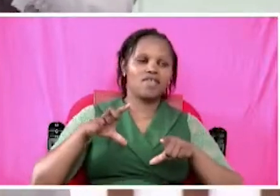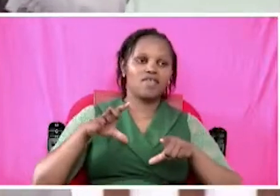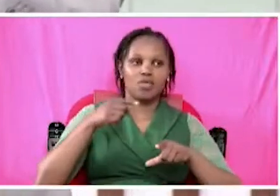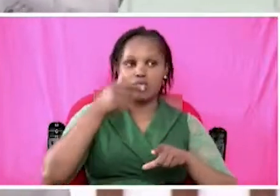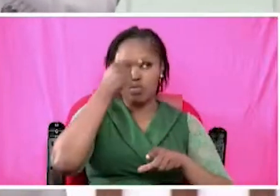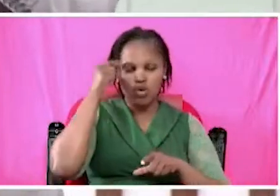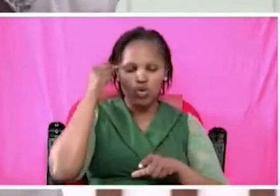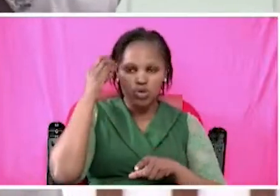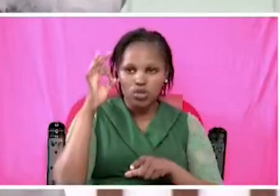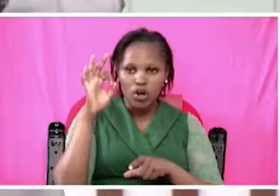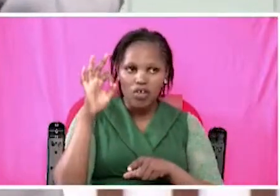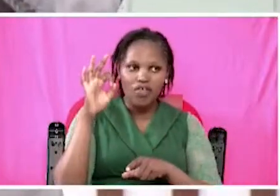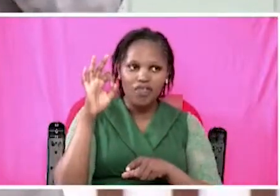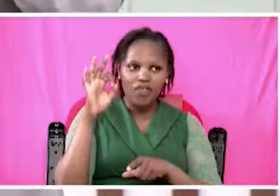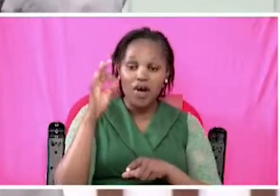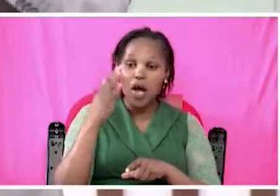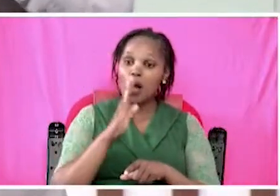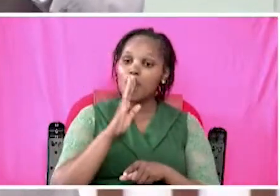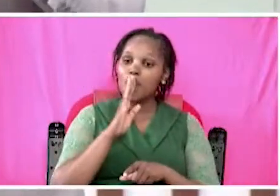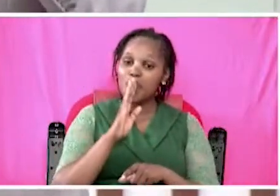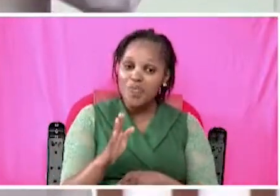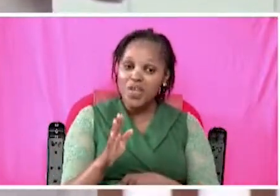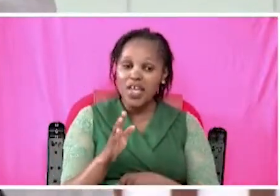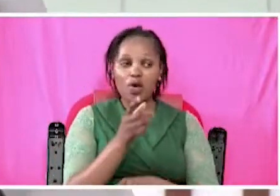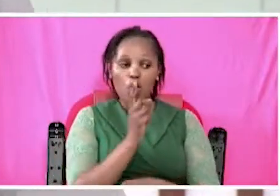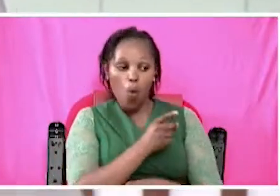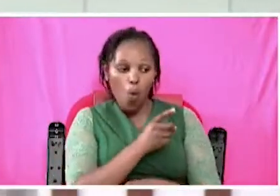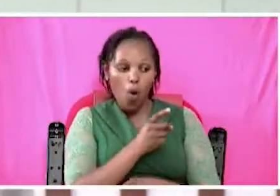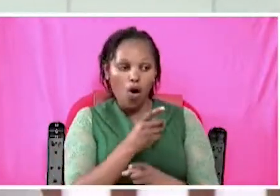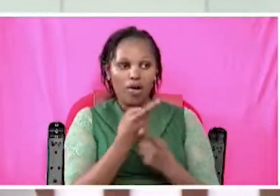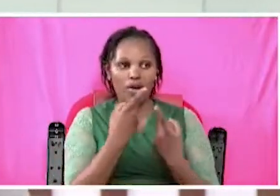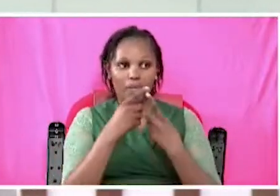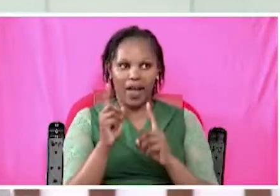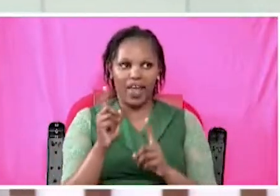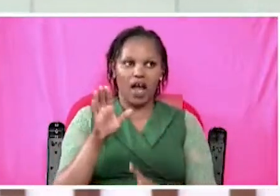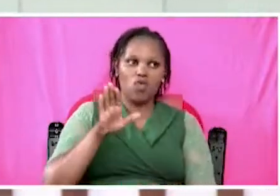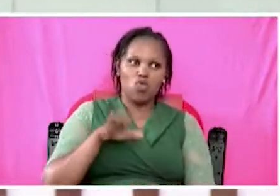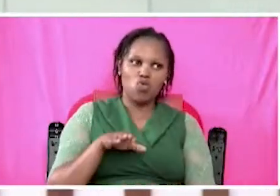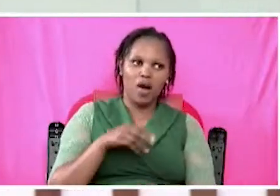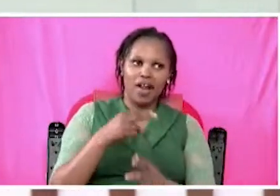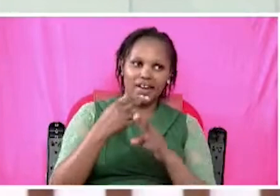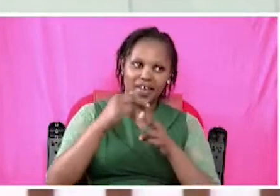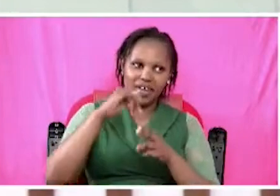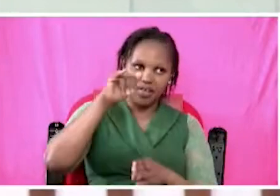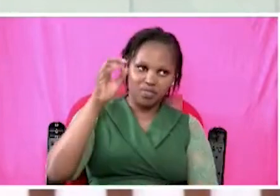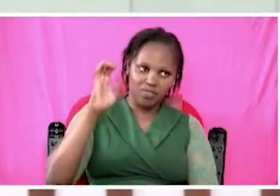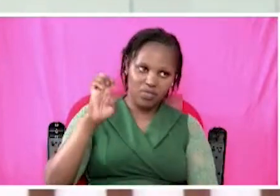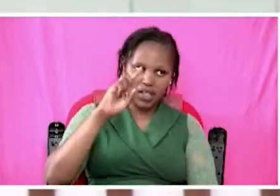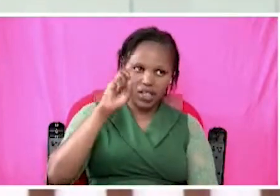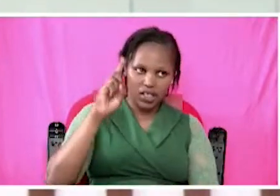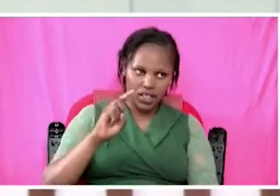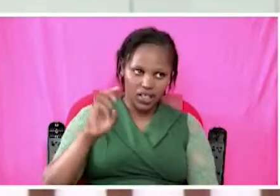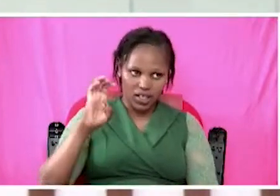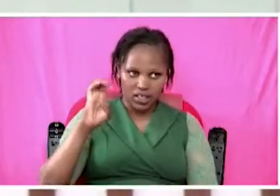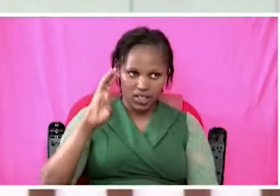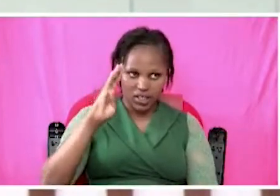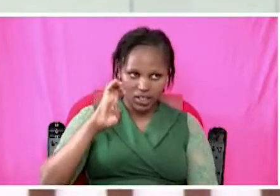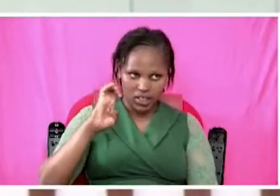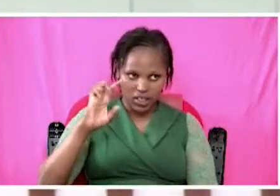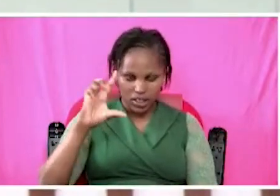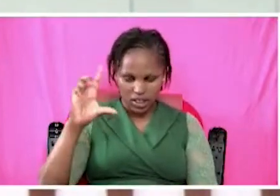threat from a lady called Jezebel. And Elijah was so